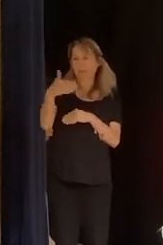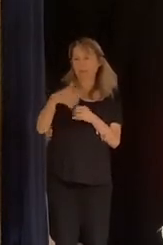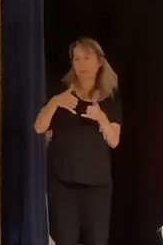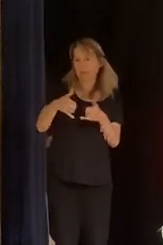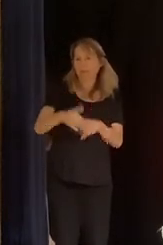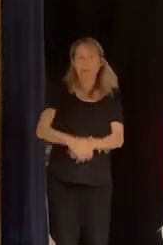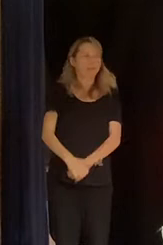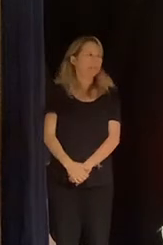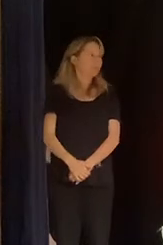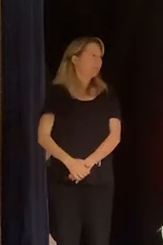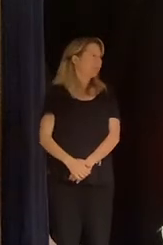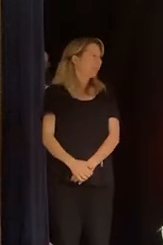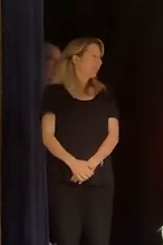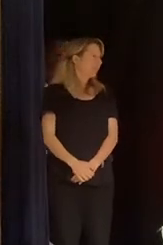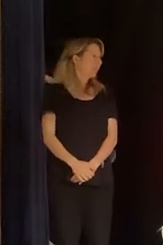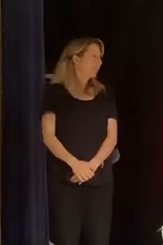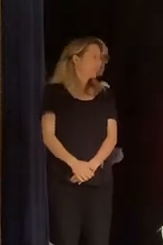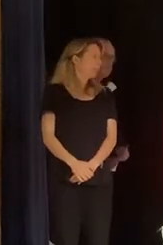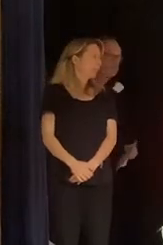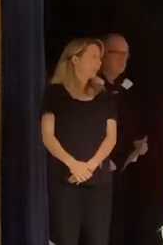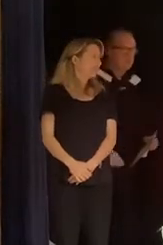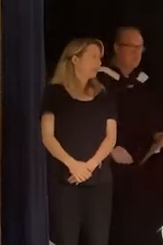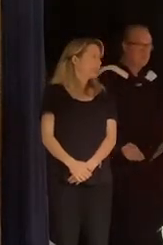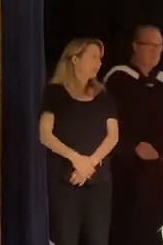award for the evening.